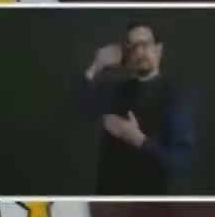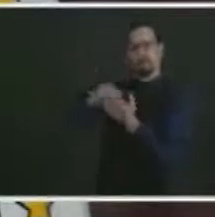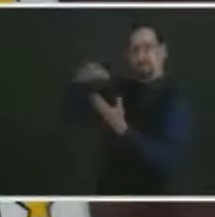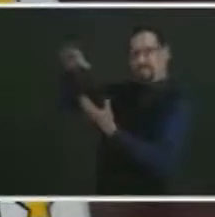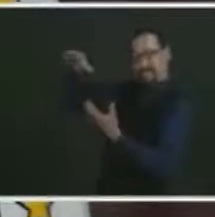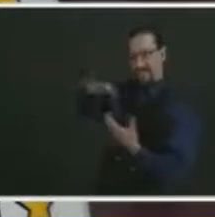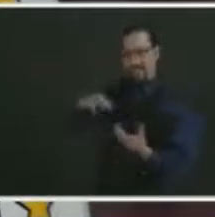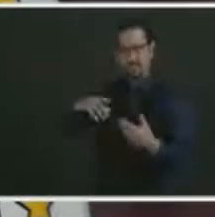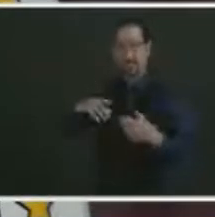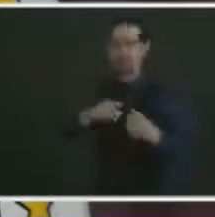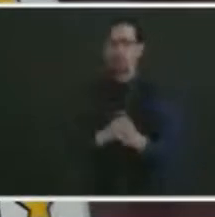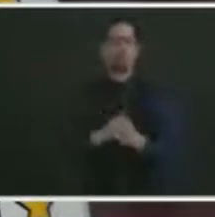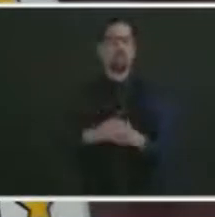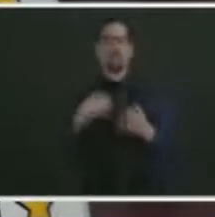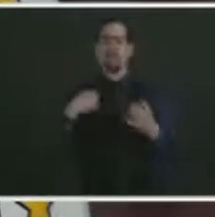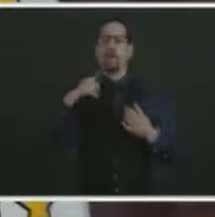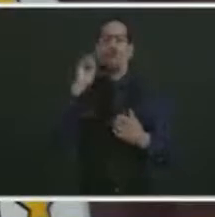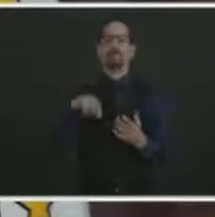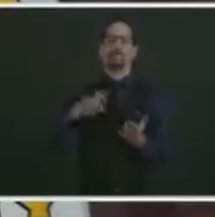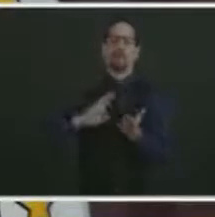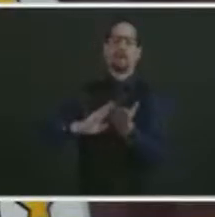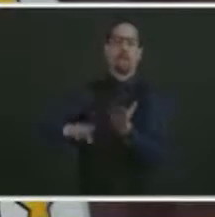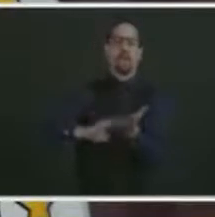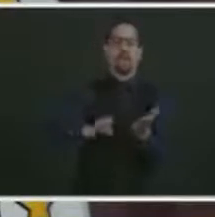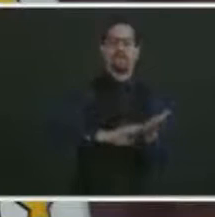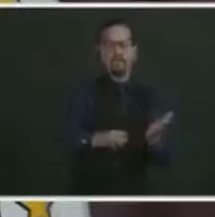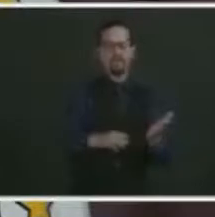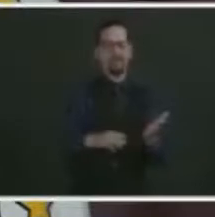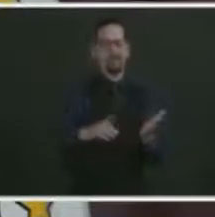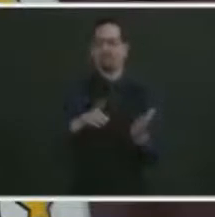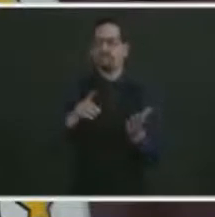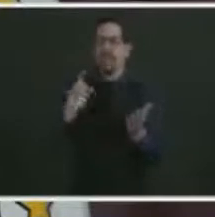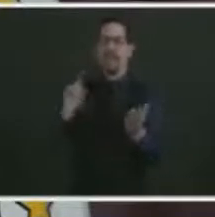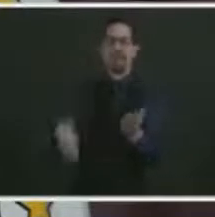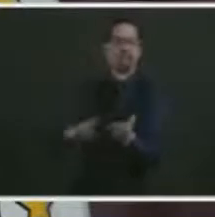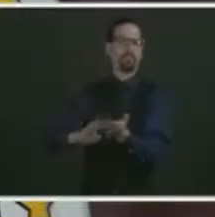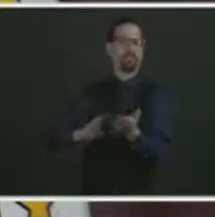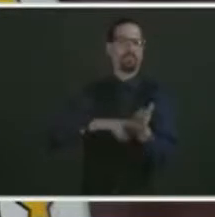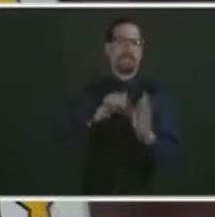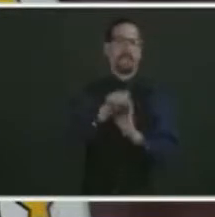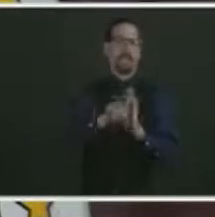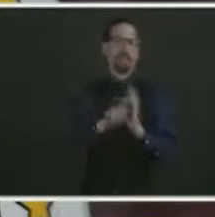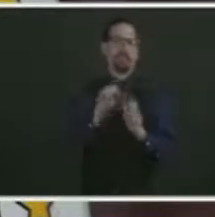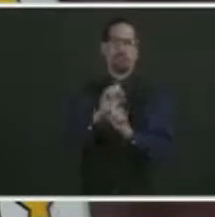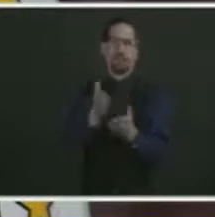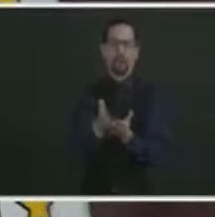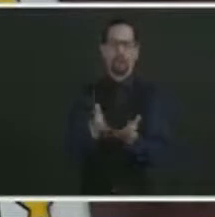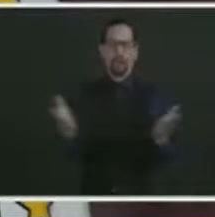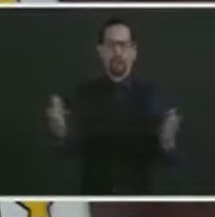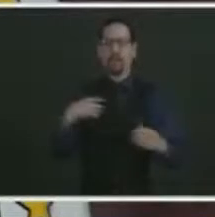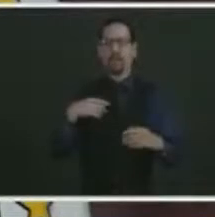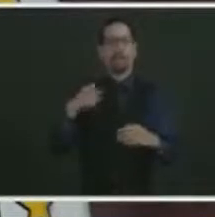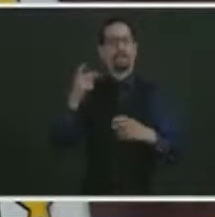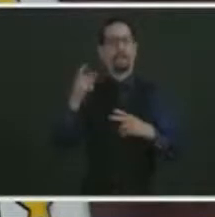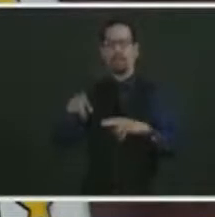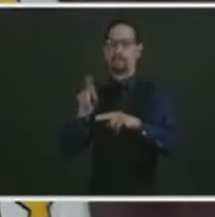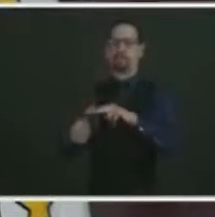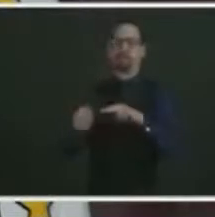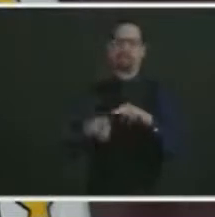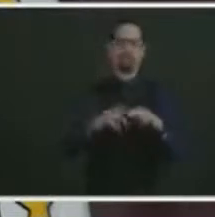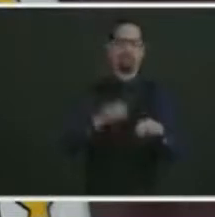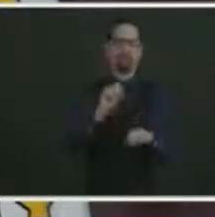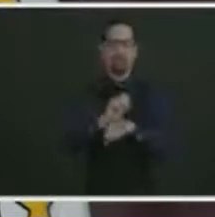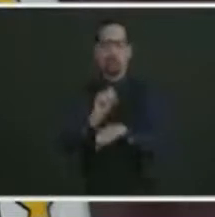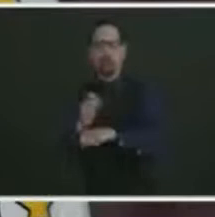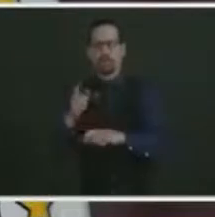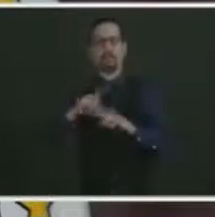undoubtedly be layoffs and furloughs extensively. We will see cuts to aid to